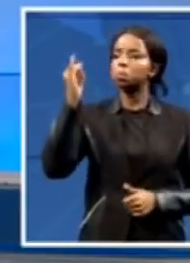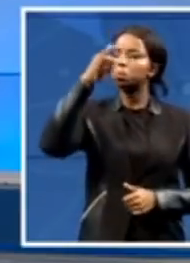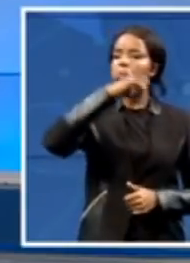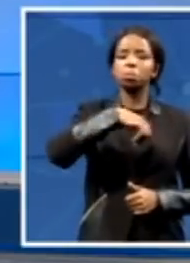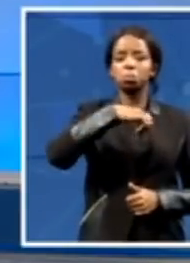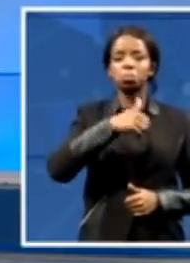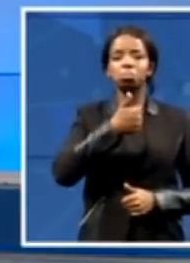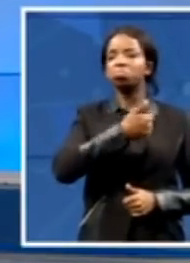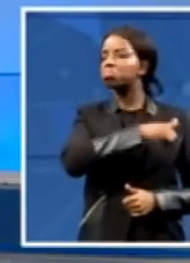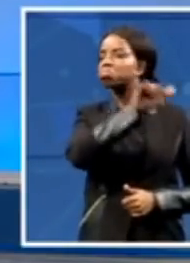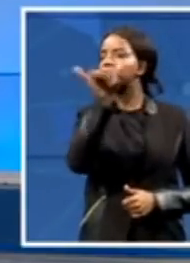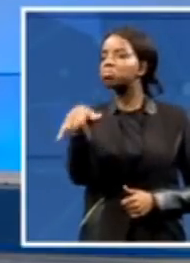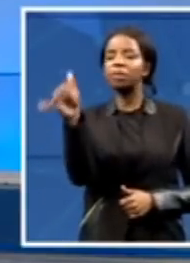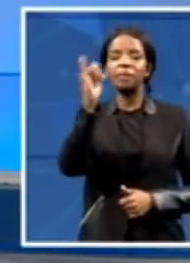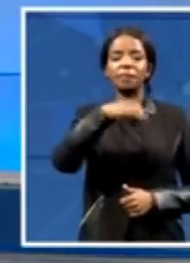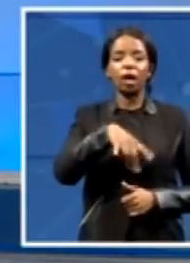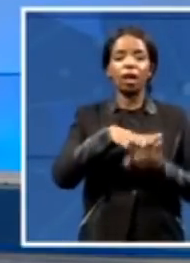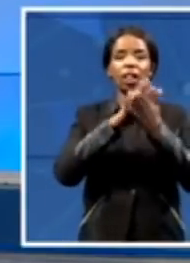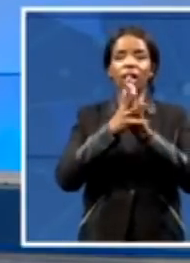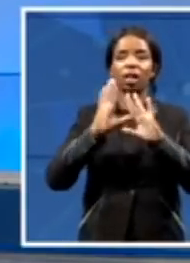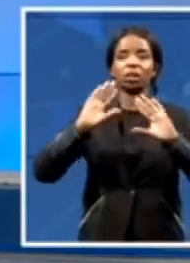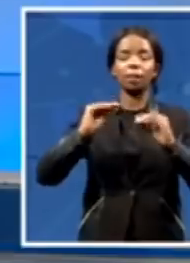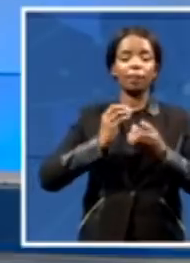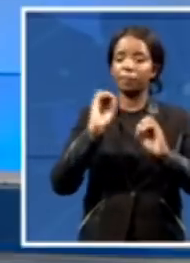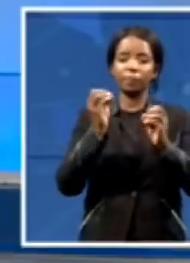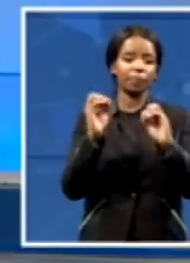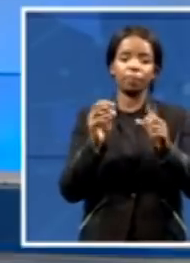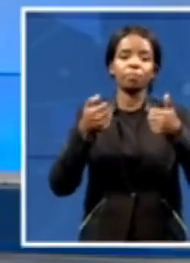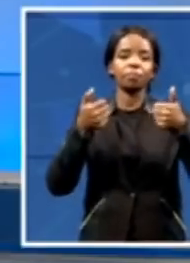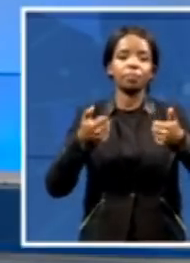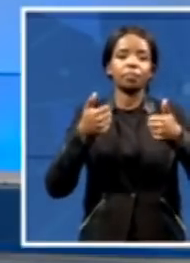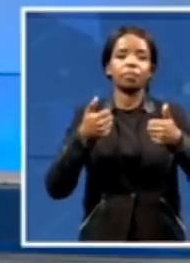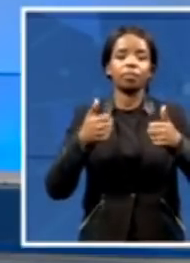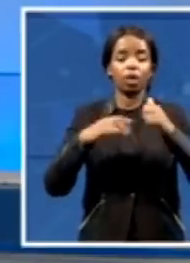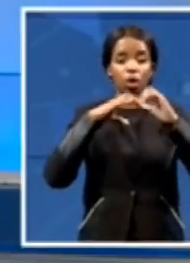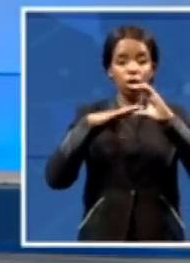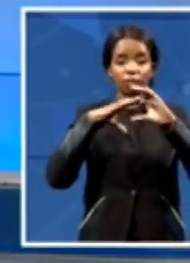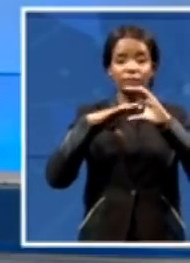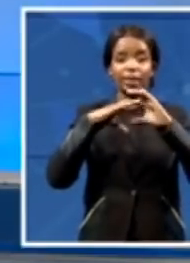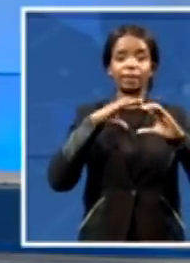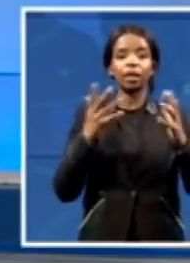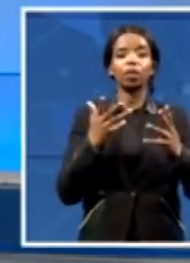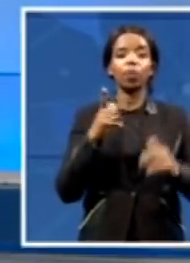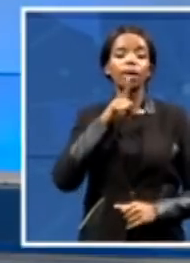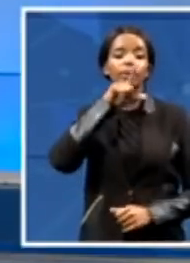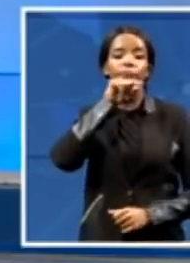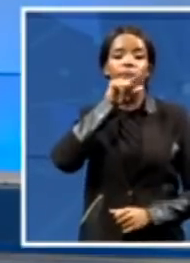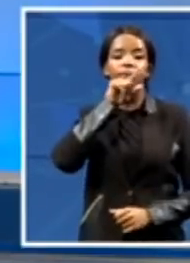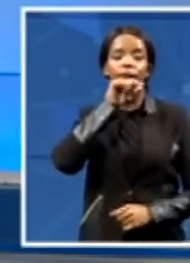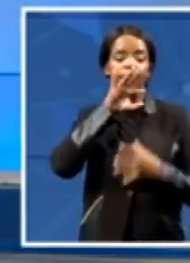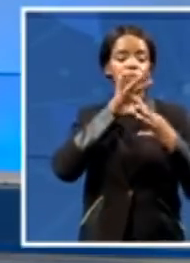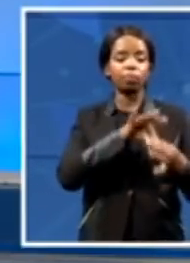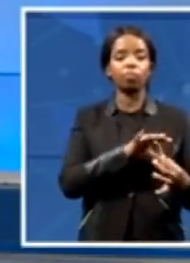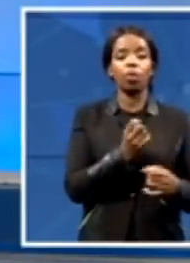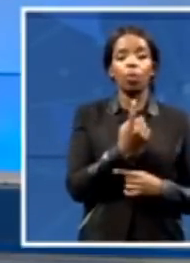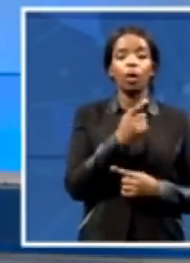In fact, because our conversation on Twitter is related, one tweet which we will read you later is a viewer